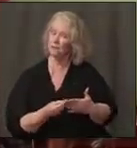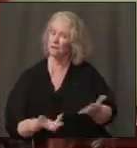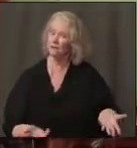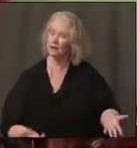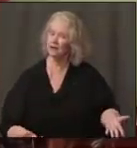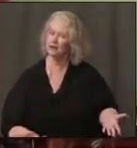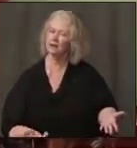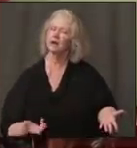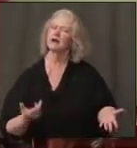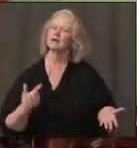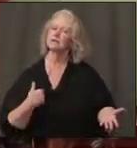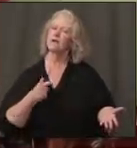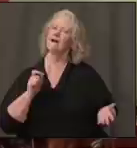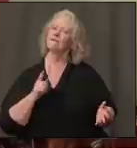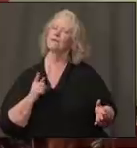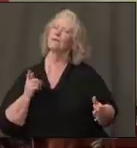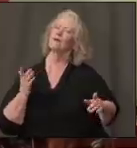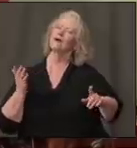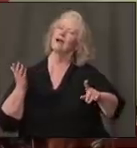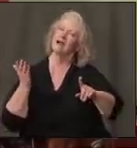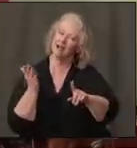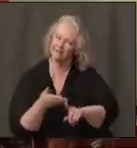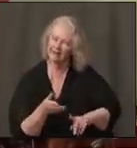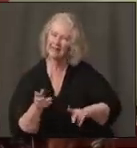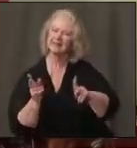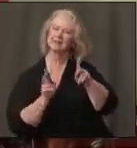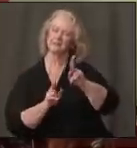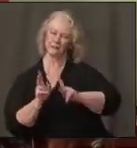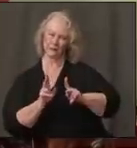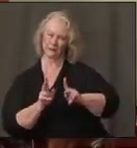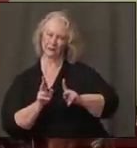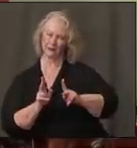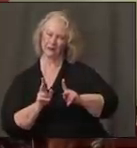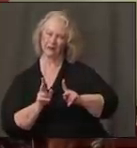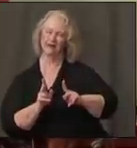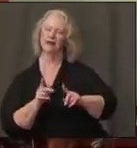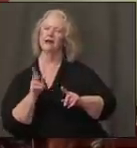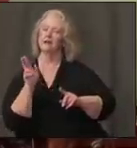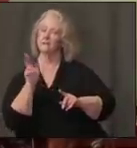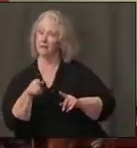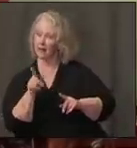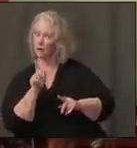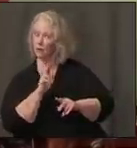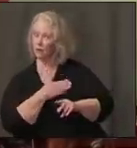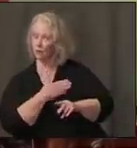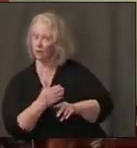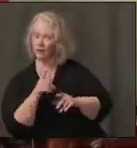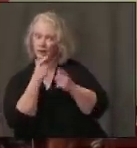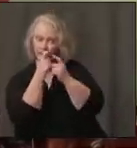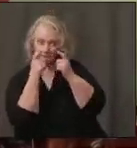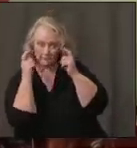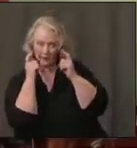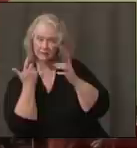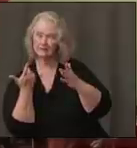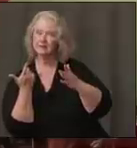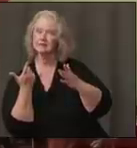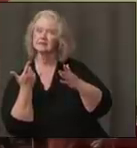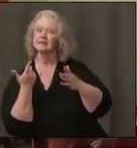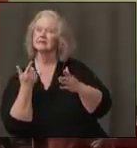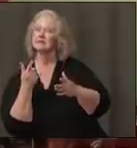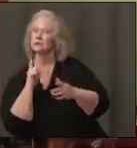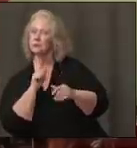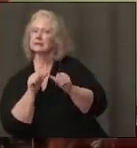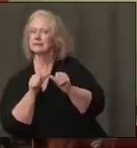have to spend some time convincing the public and convince them to wear face masks, to do the things that they can do, and to make sure that